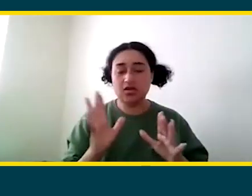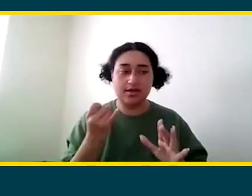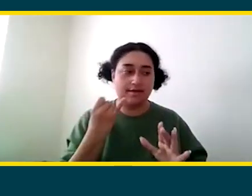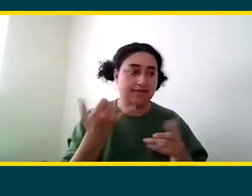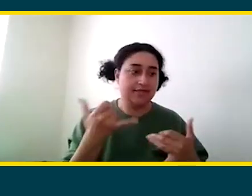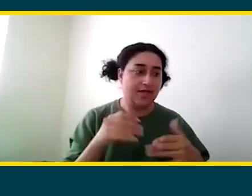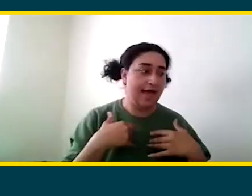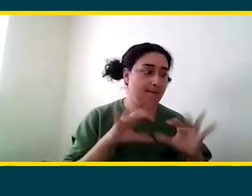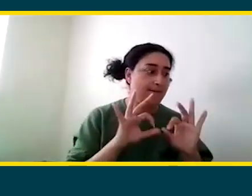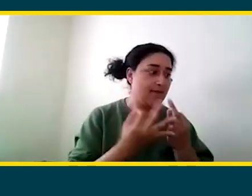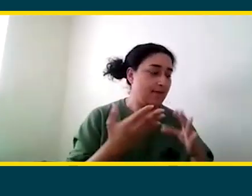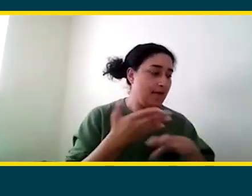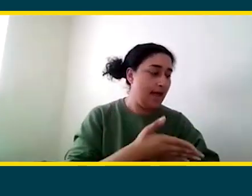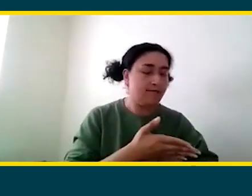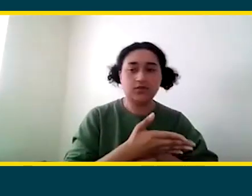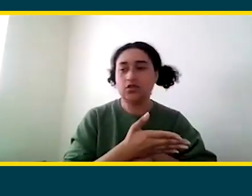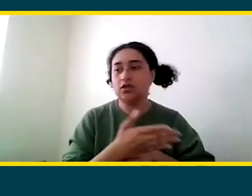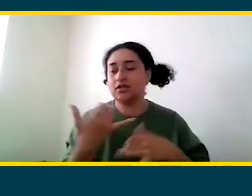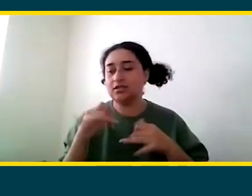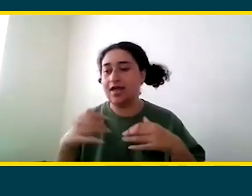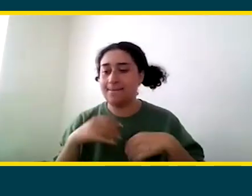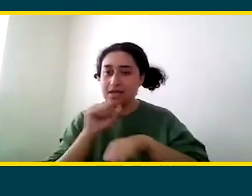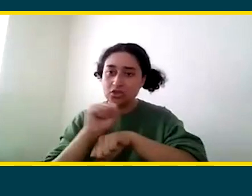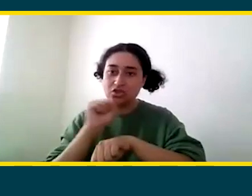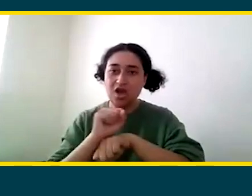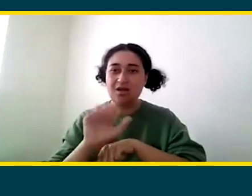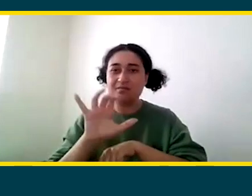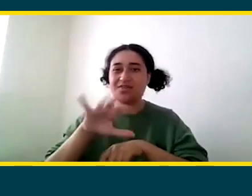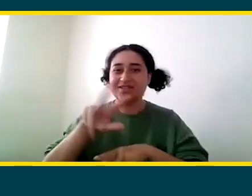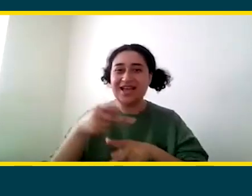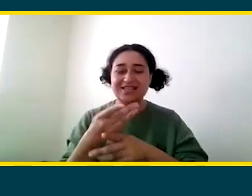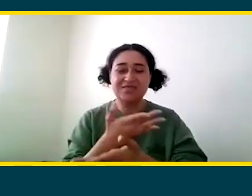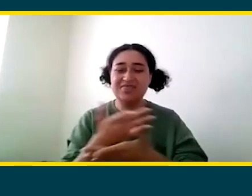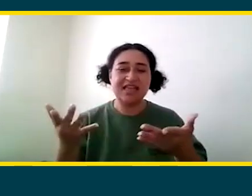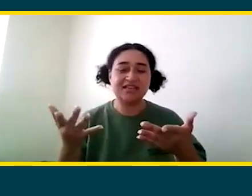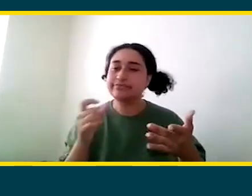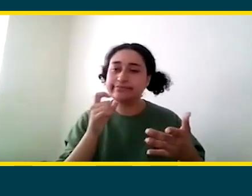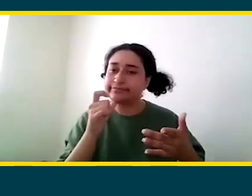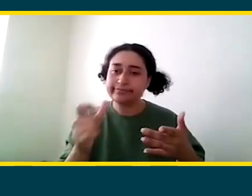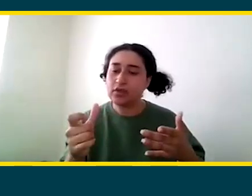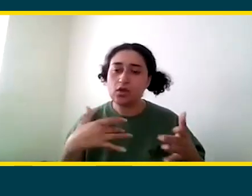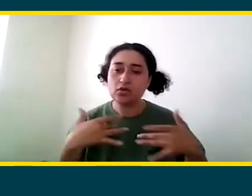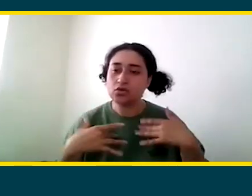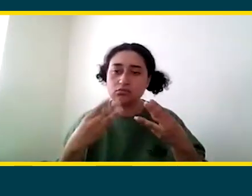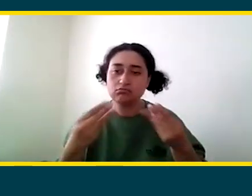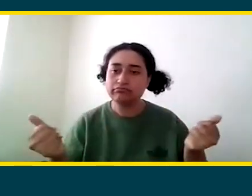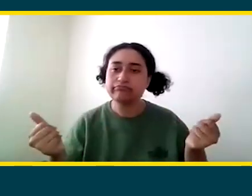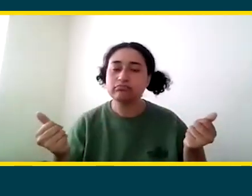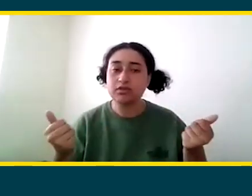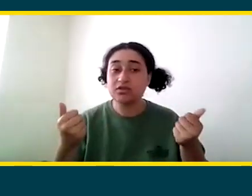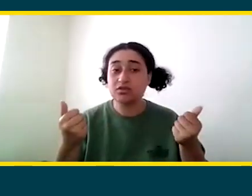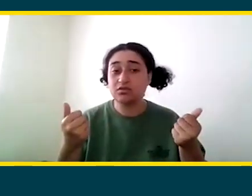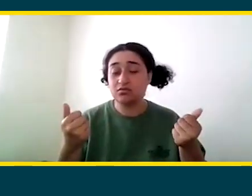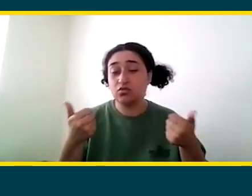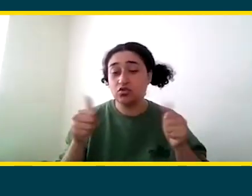have my family members after that? Am I still going to have my job? That kind of thing is what we're all trying to work towards,